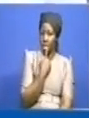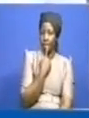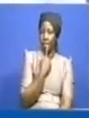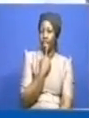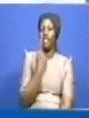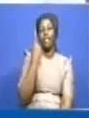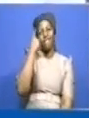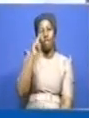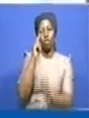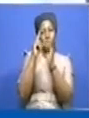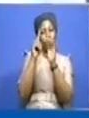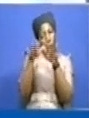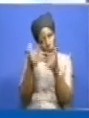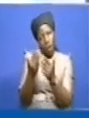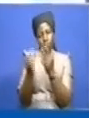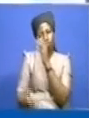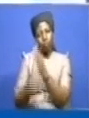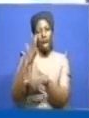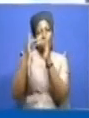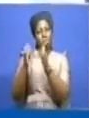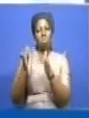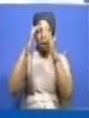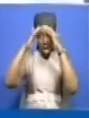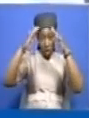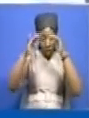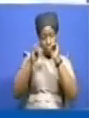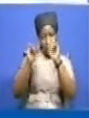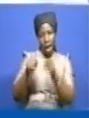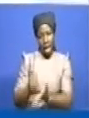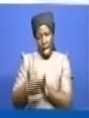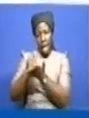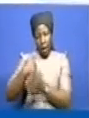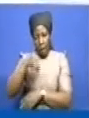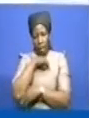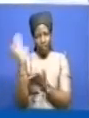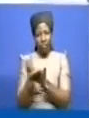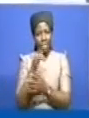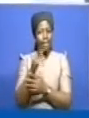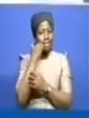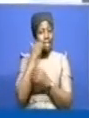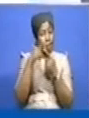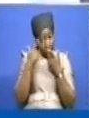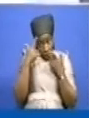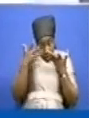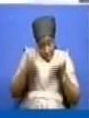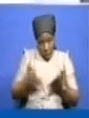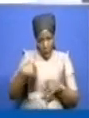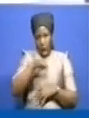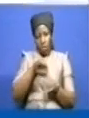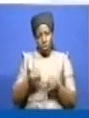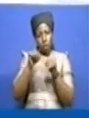new innovations that can help us combat this disease. But as of now, we will continue to partner with our international